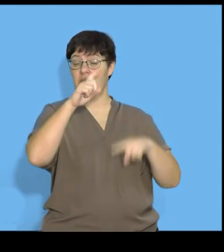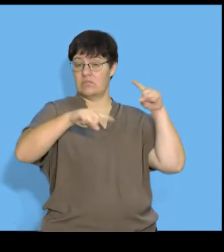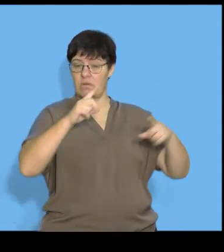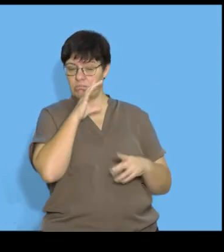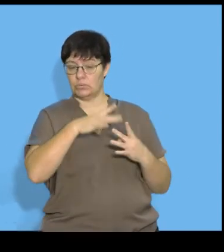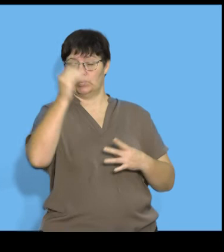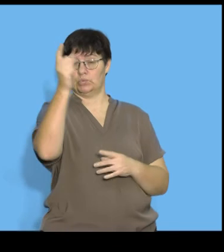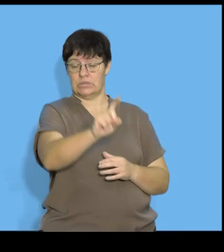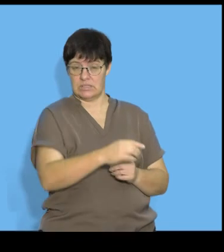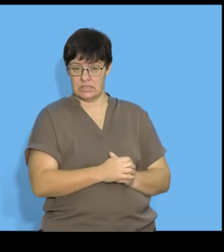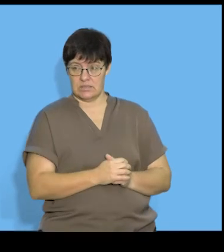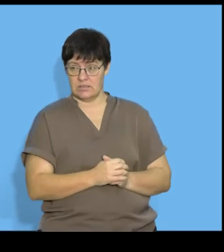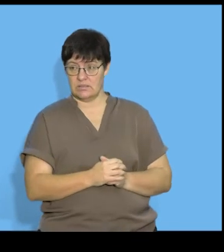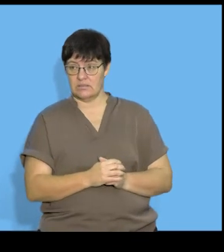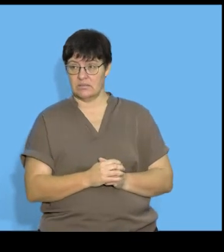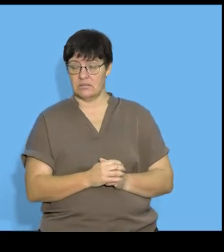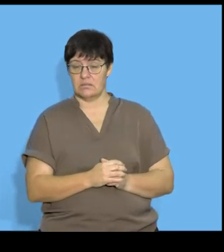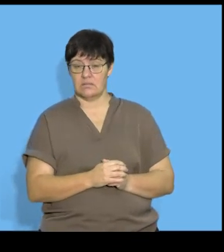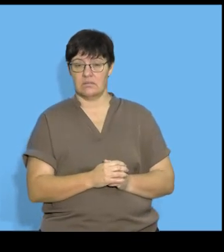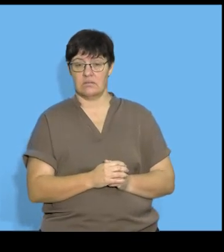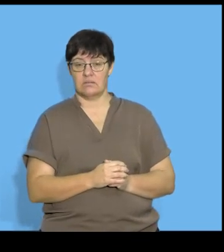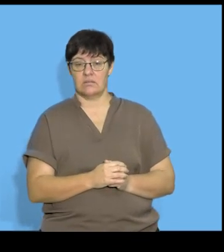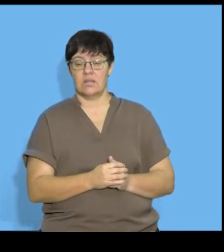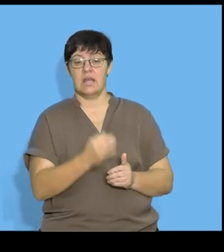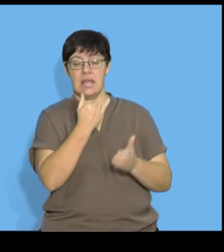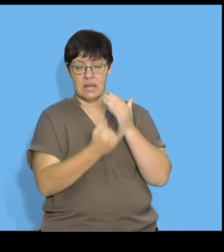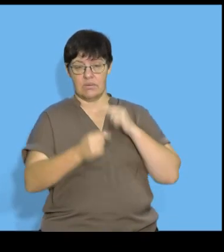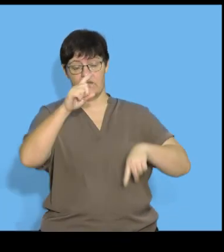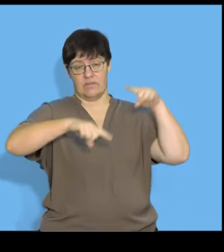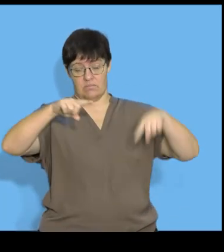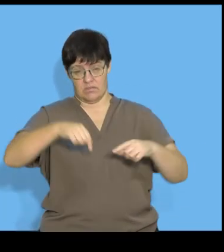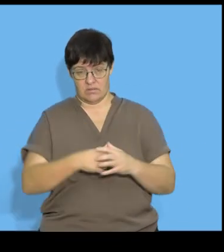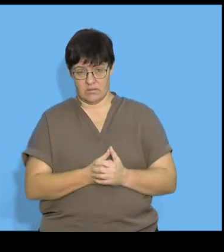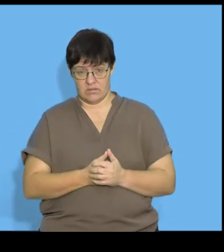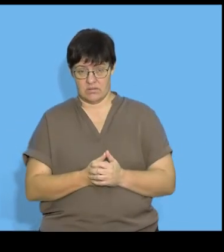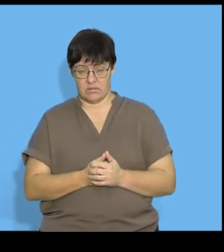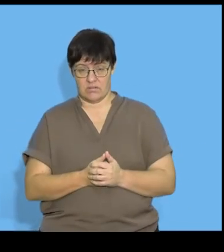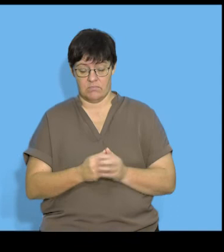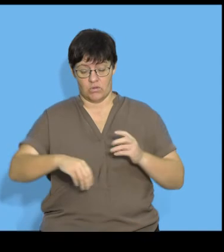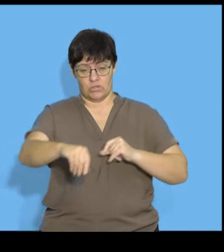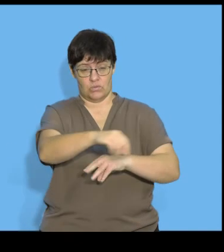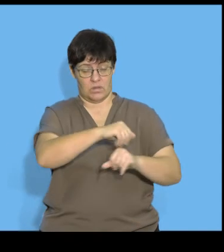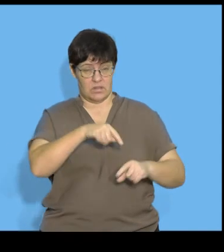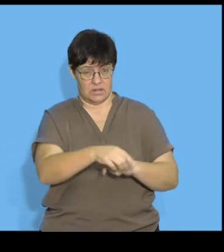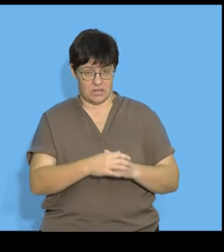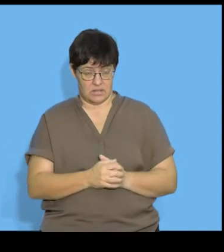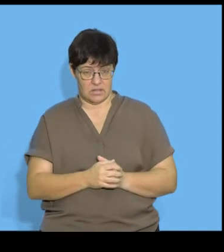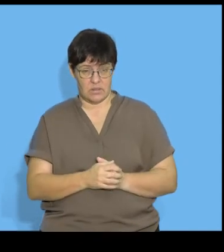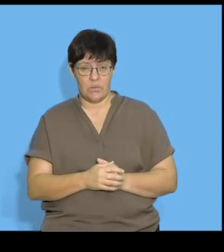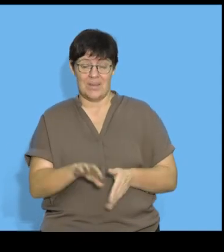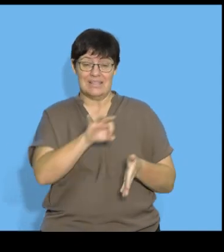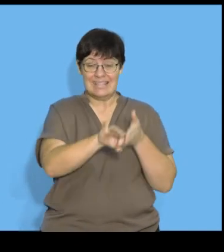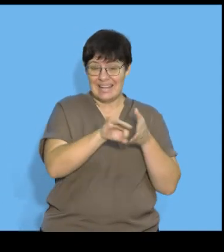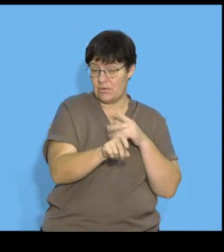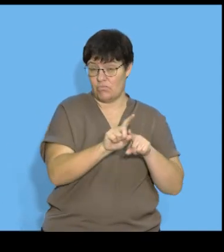choose? We choose independent variable, the soil, whether it was sterilized or